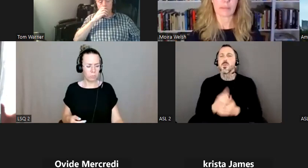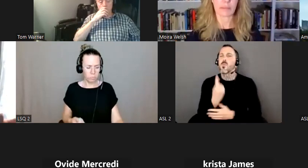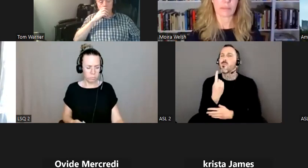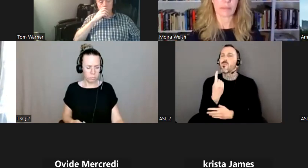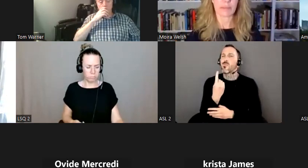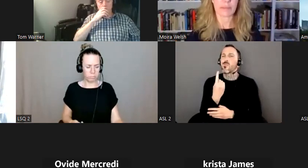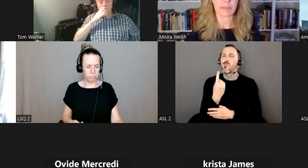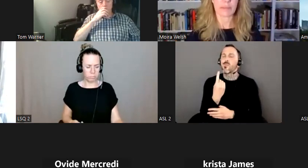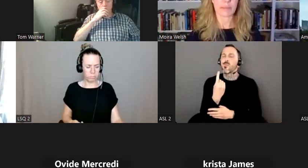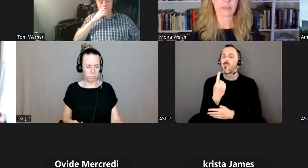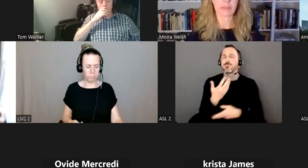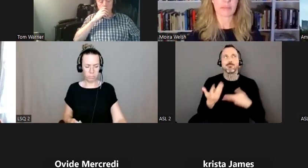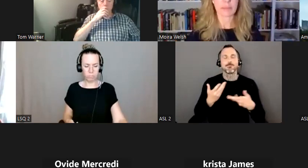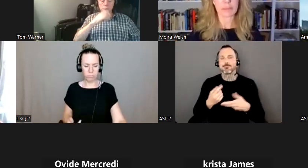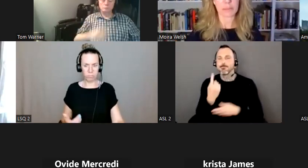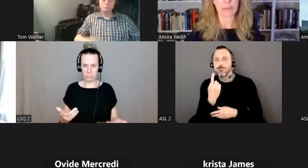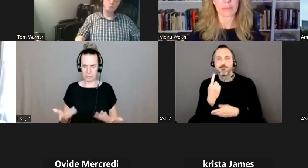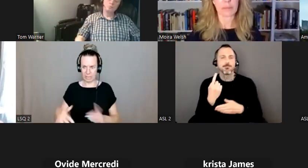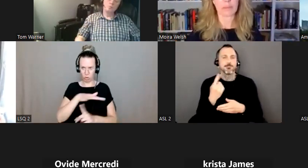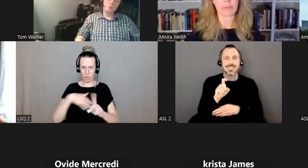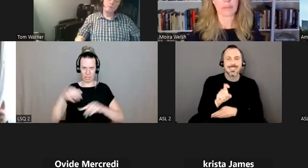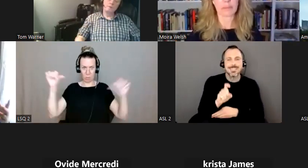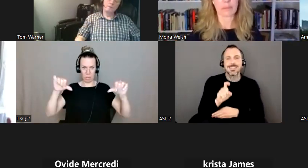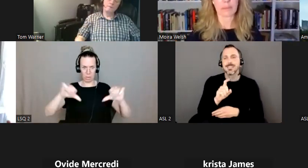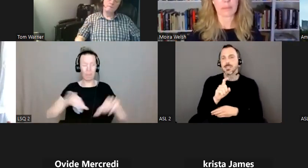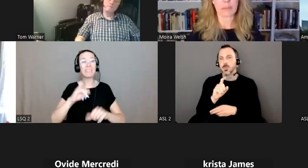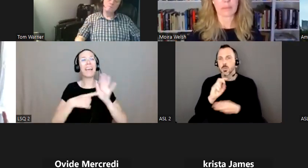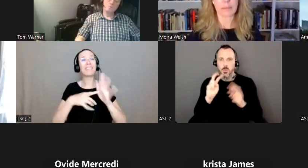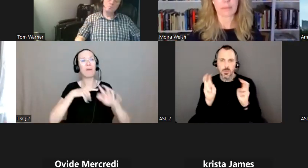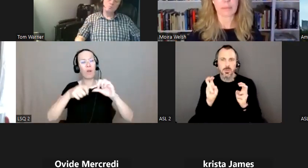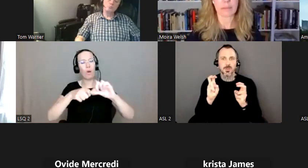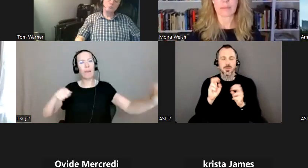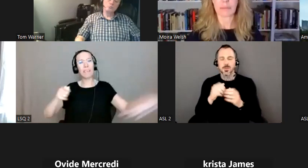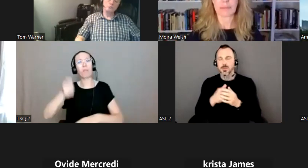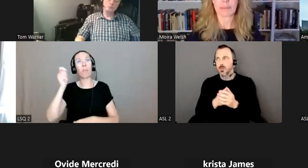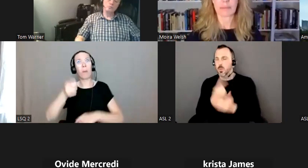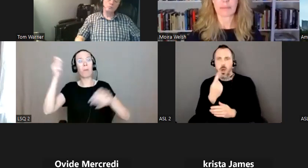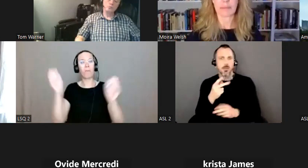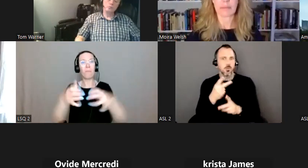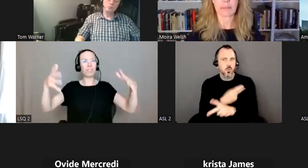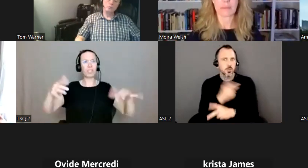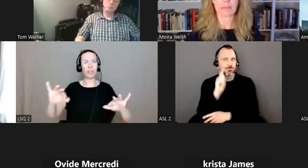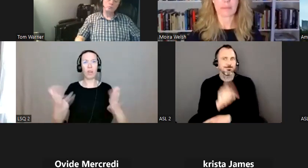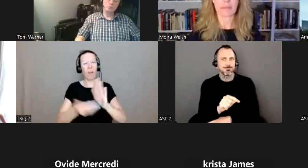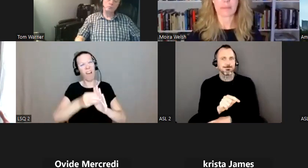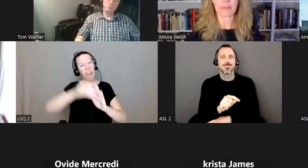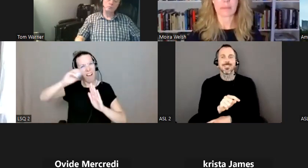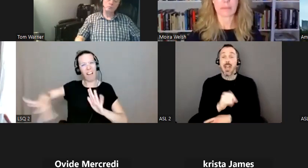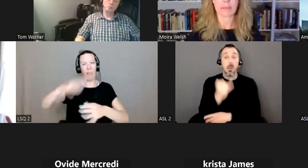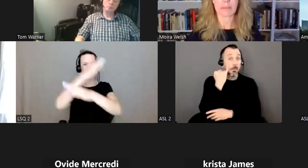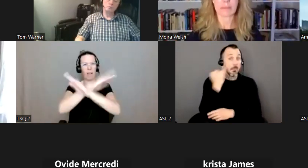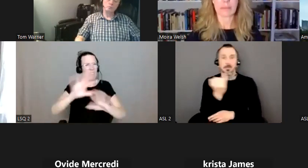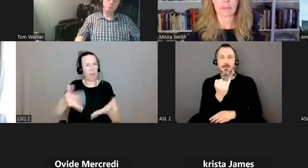magic wand at a practical level, what is something that you would do to remove that barrier or try to make